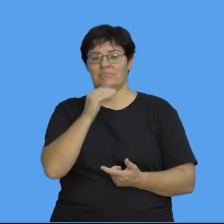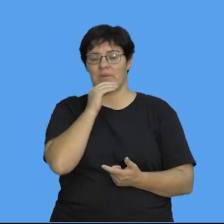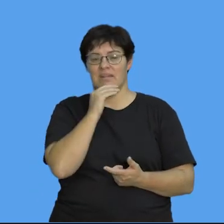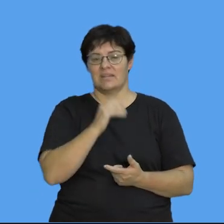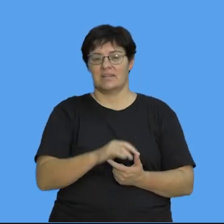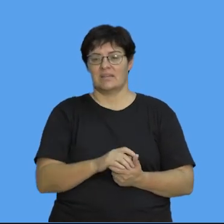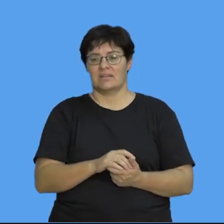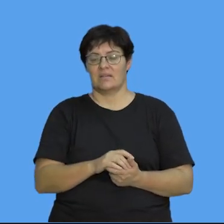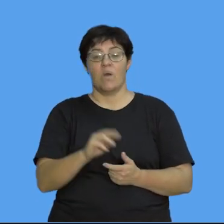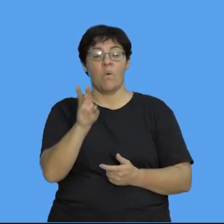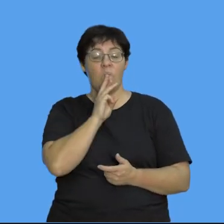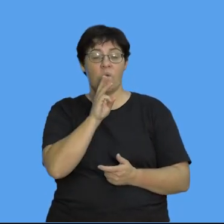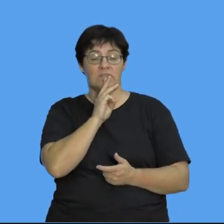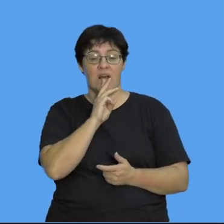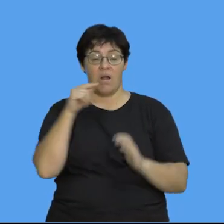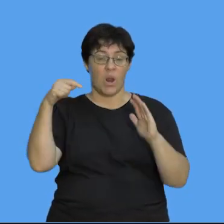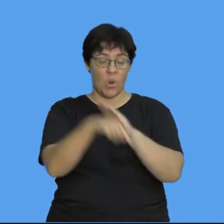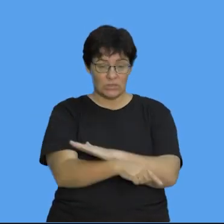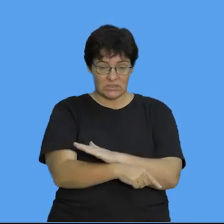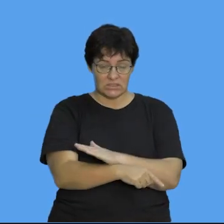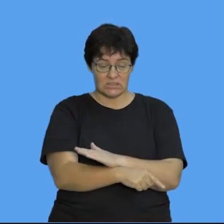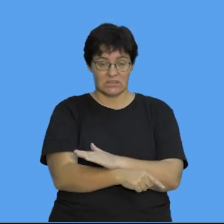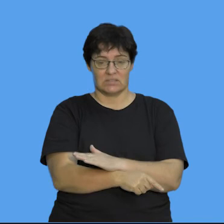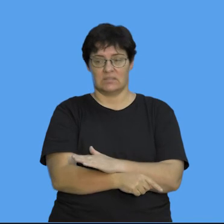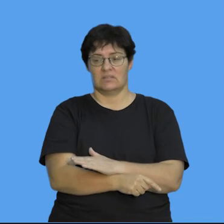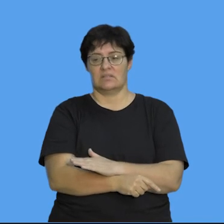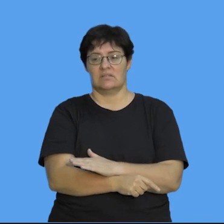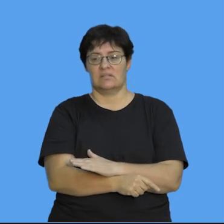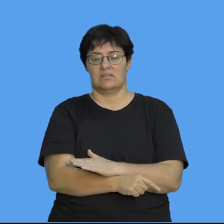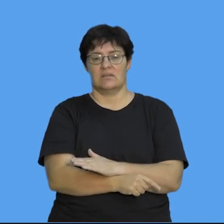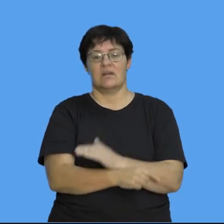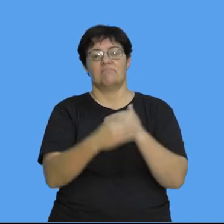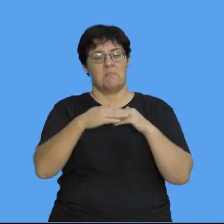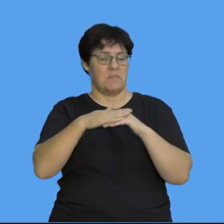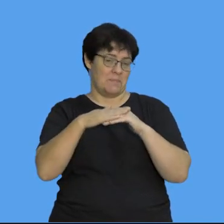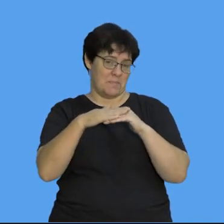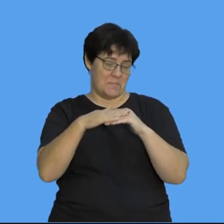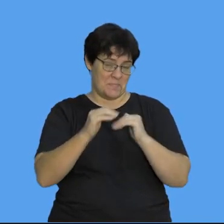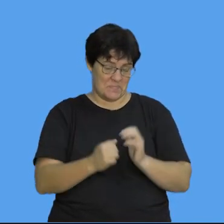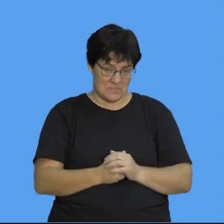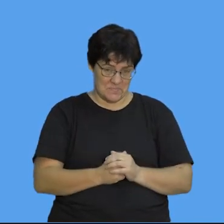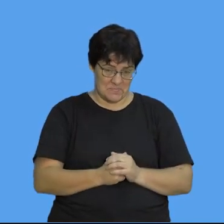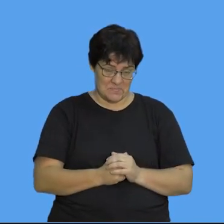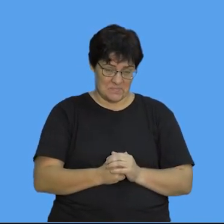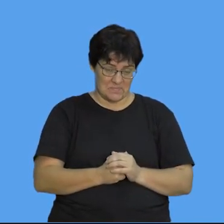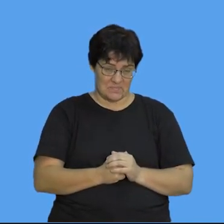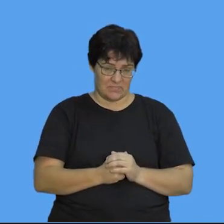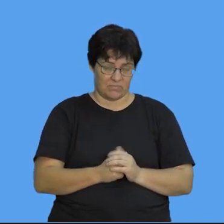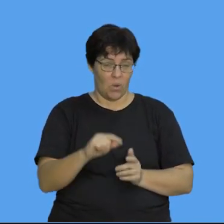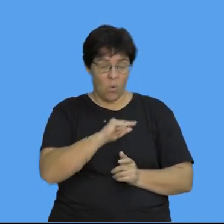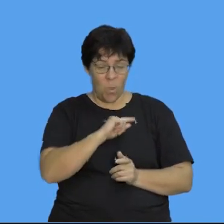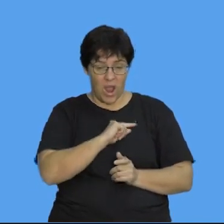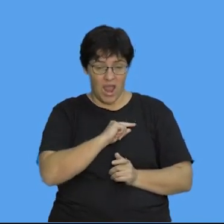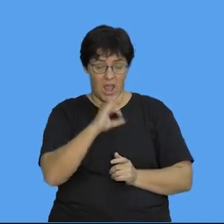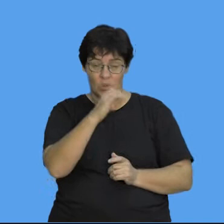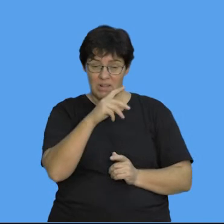doesn't, the loss of water, all right, is minimized. So because it